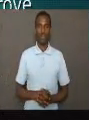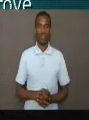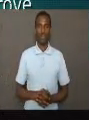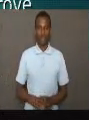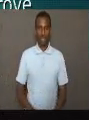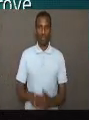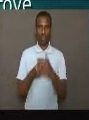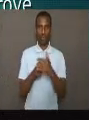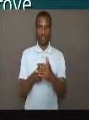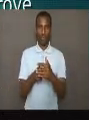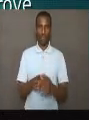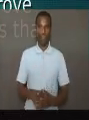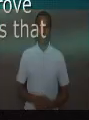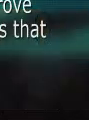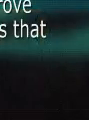Begin.